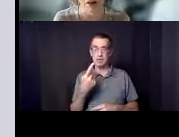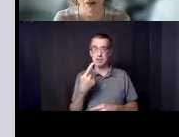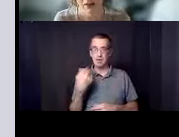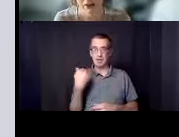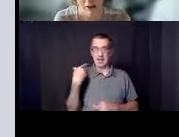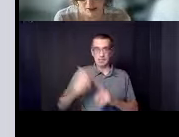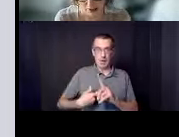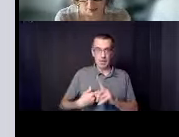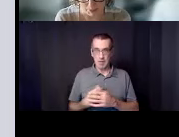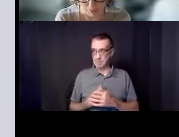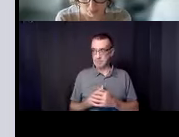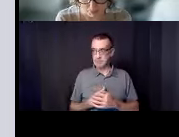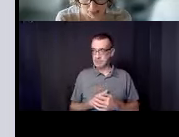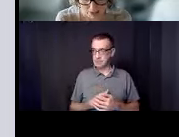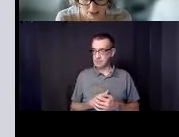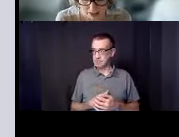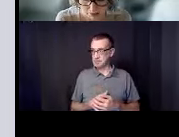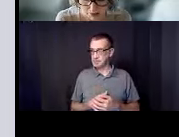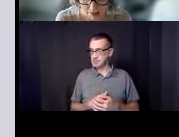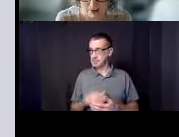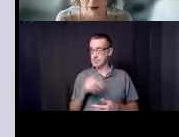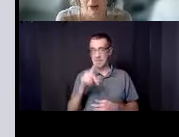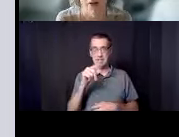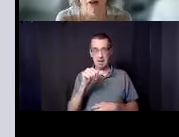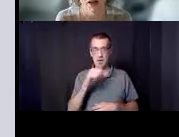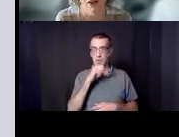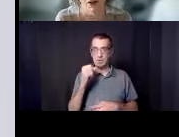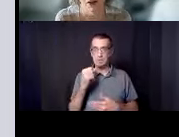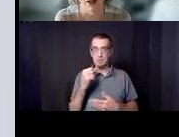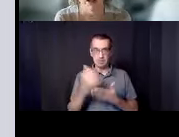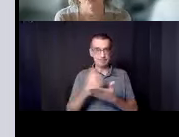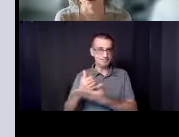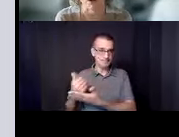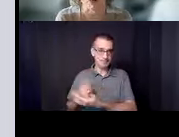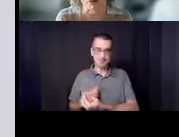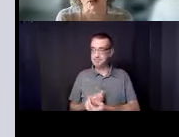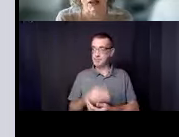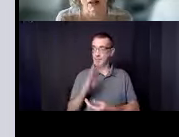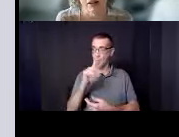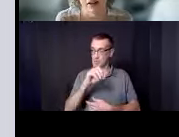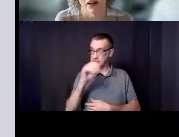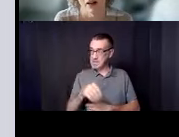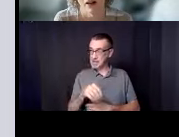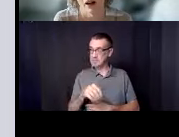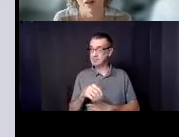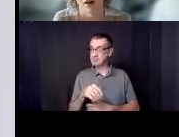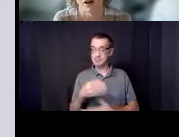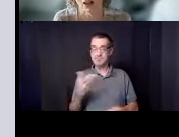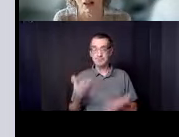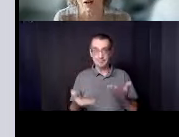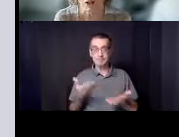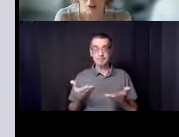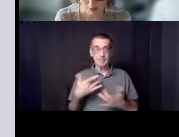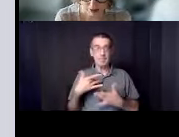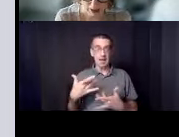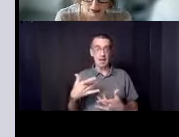last month, this data was gathered. 41% very